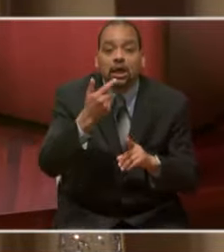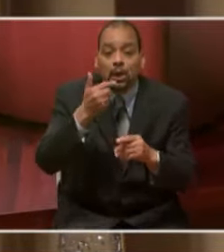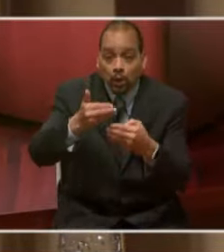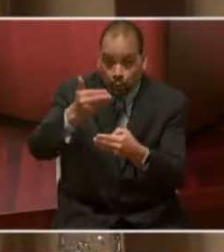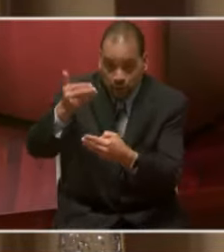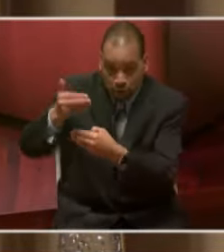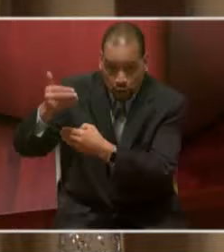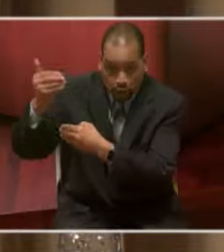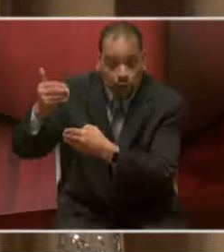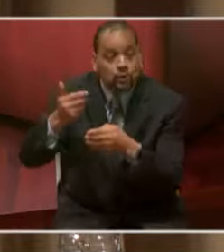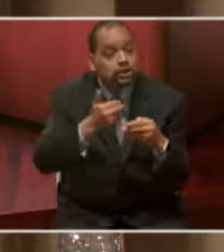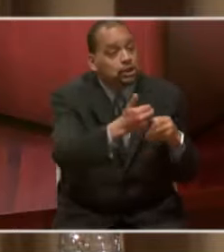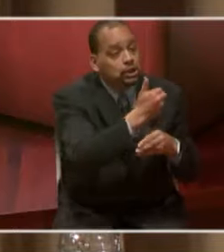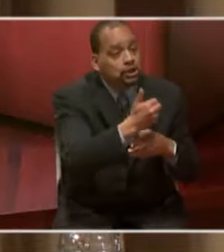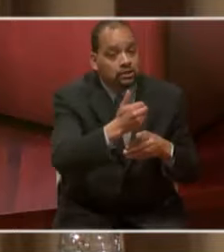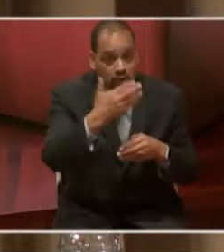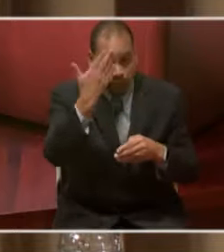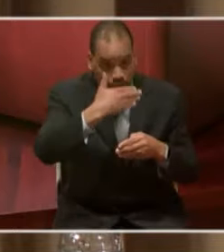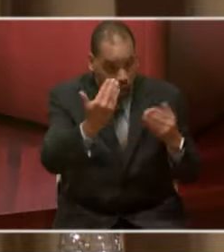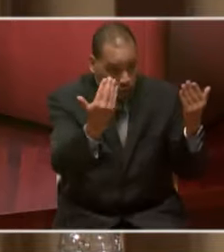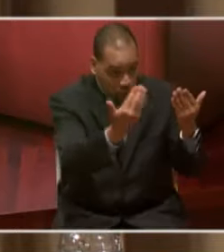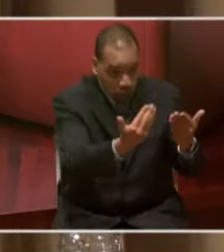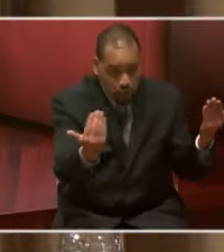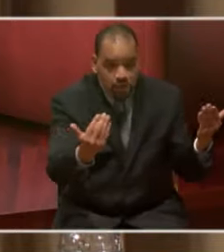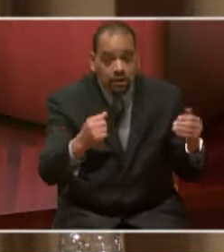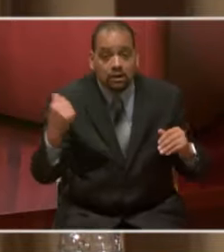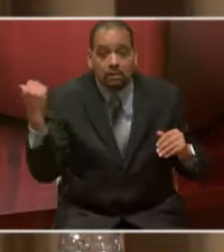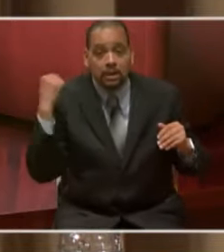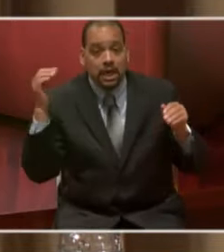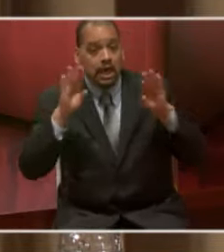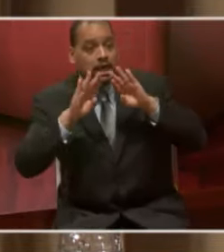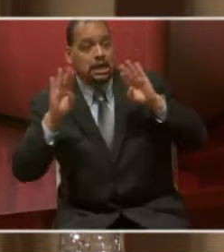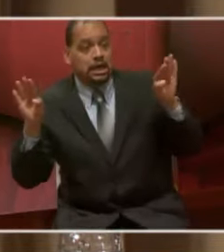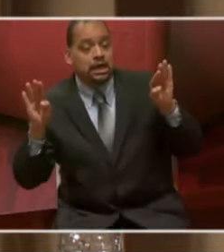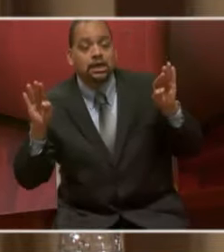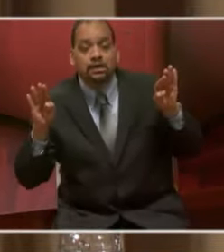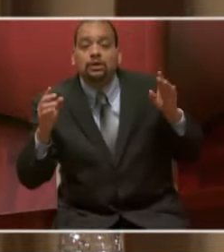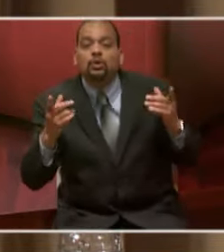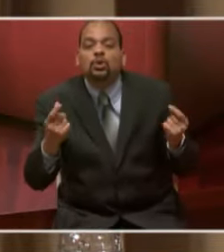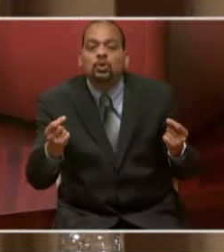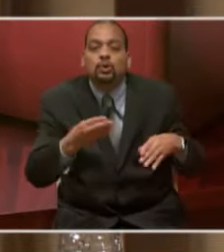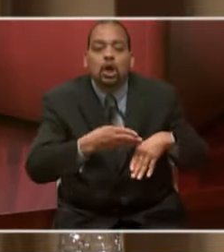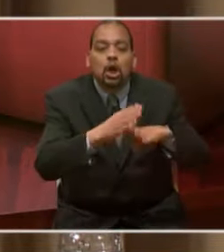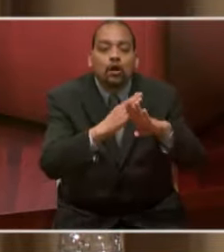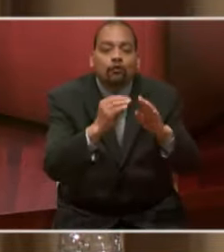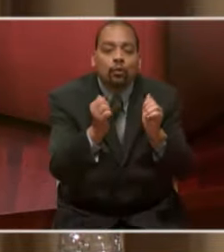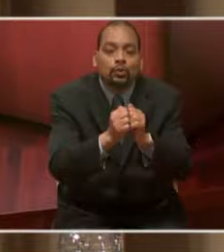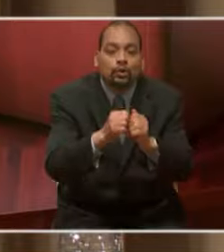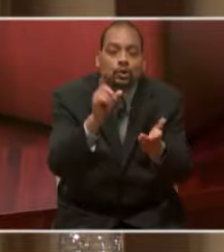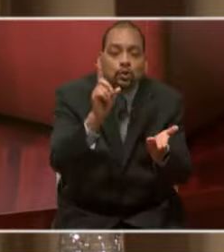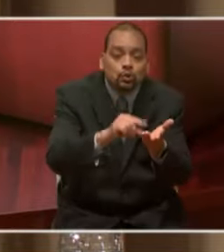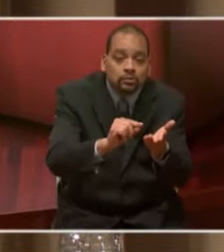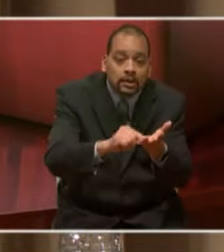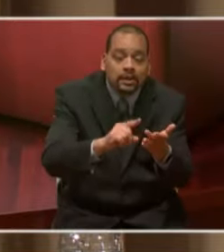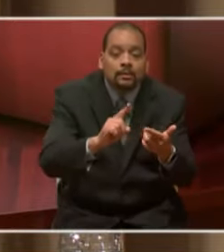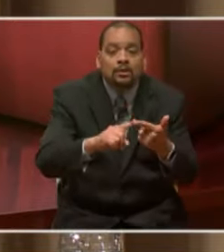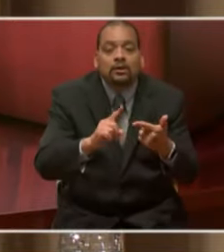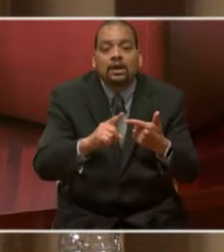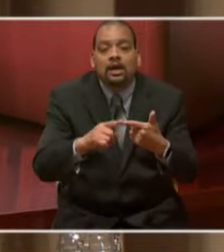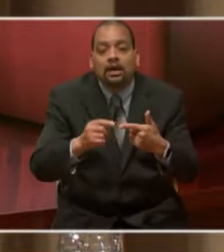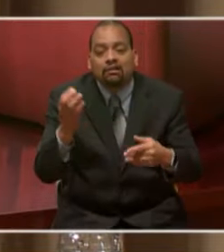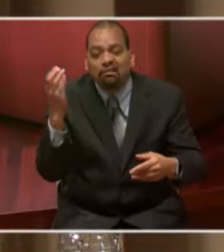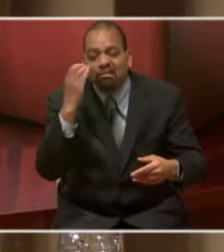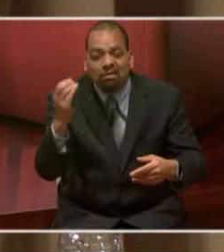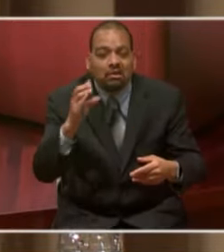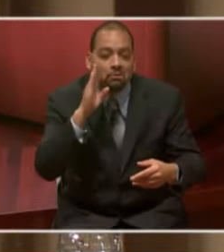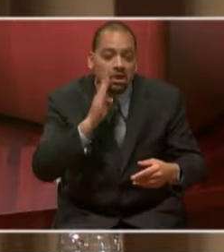This is early Friday morning now. So we gave this man, this gentleman, when daylight came, some money